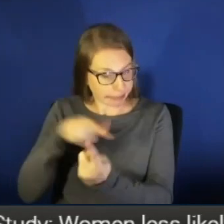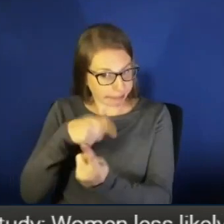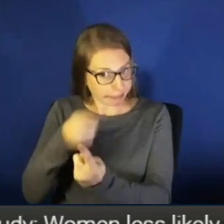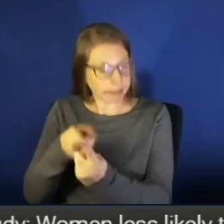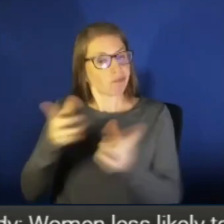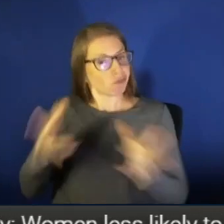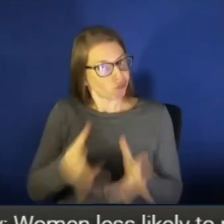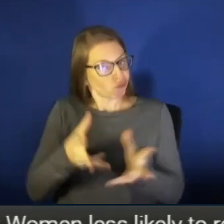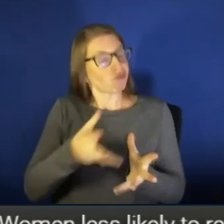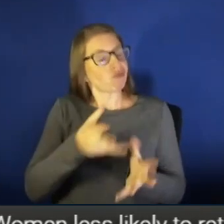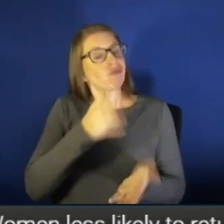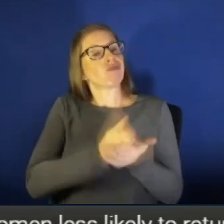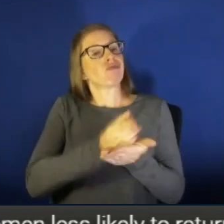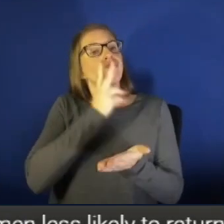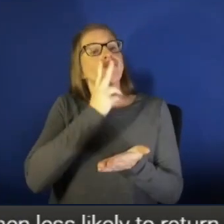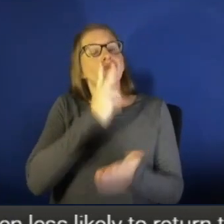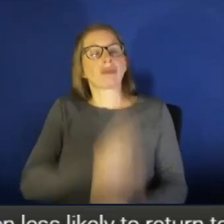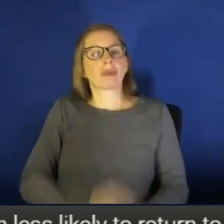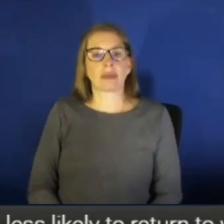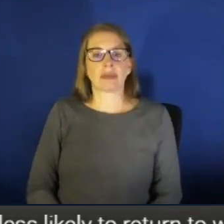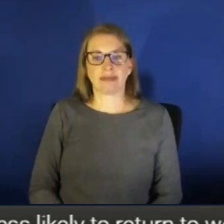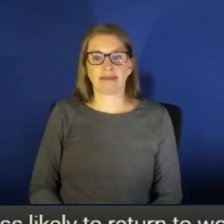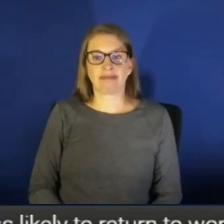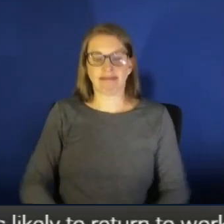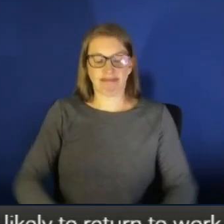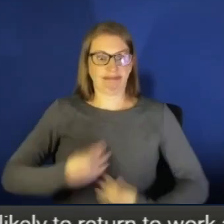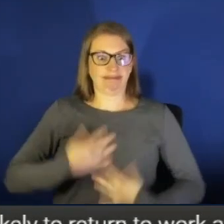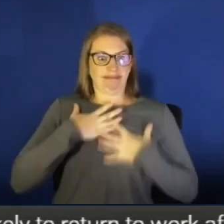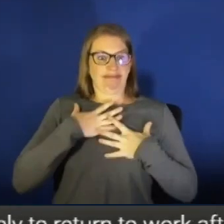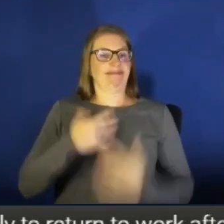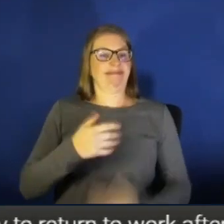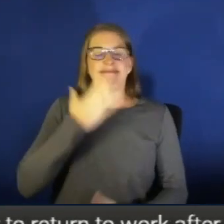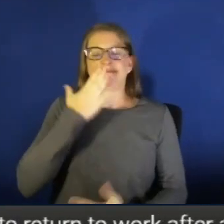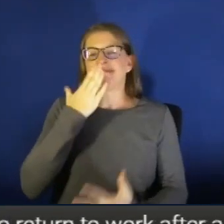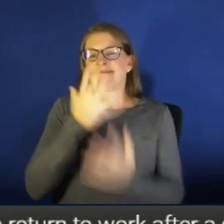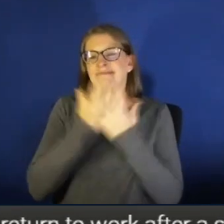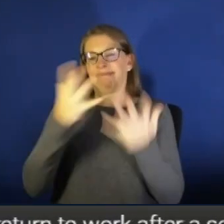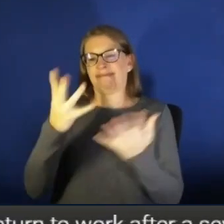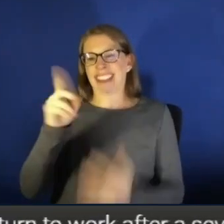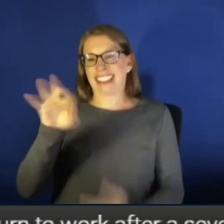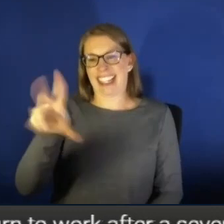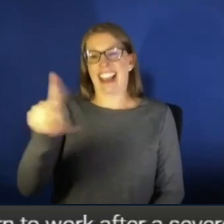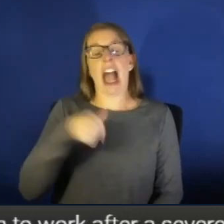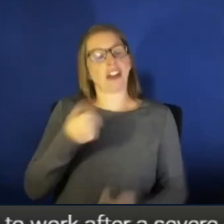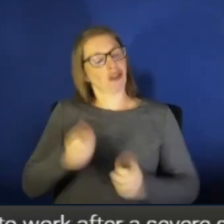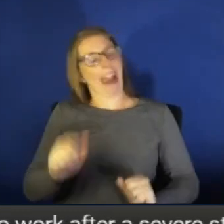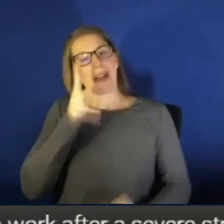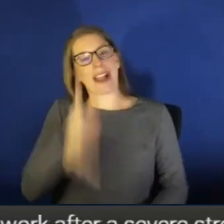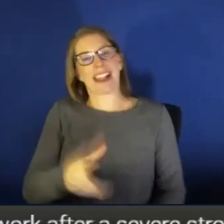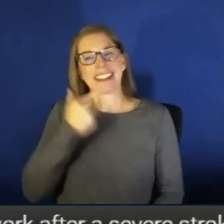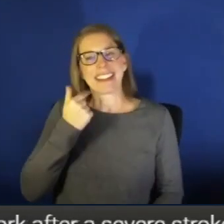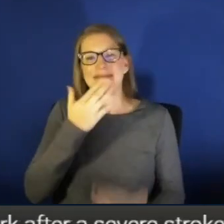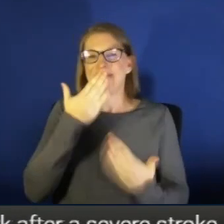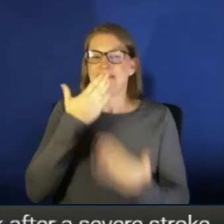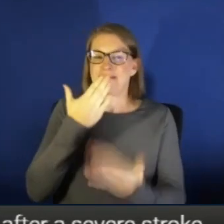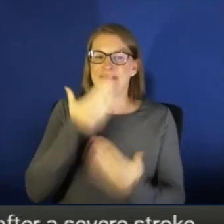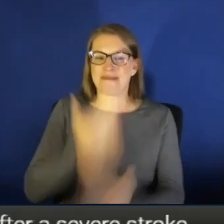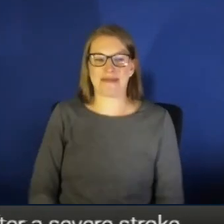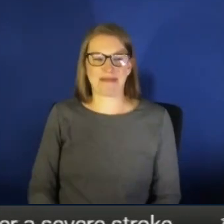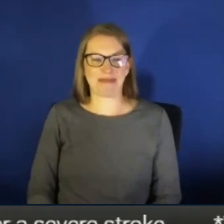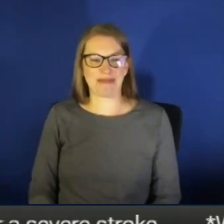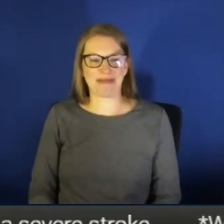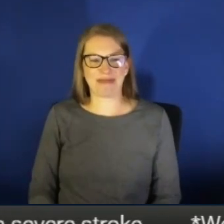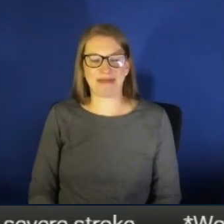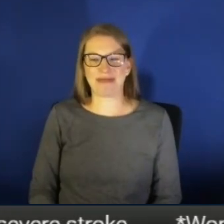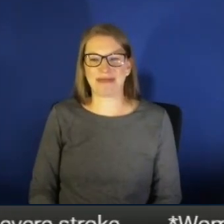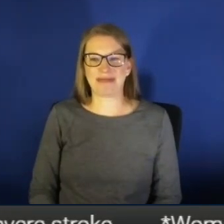you in ways you've never dreamt possible. Thank you so much, David. Please stay in touch. All the best to you. Thank you, folks.